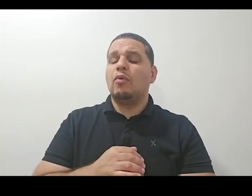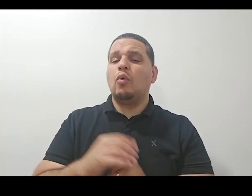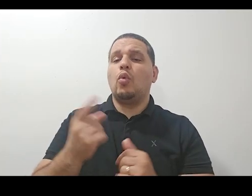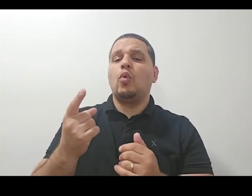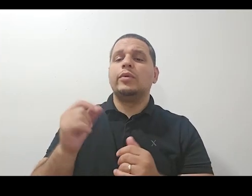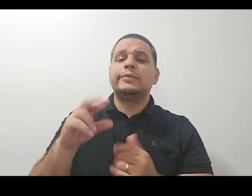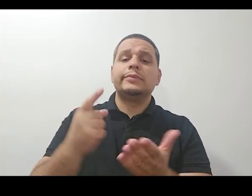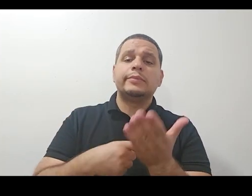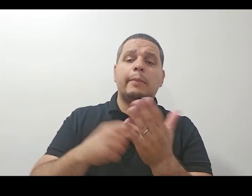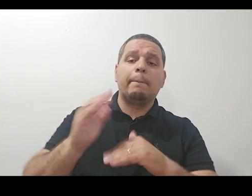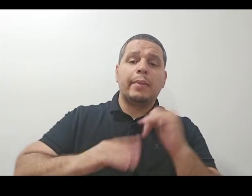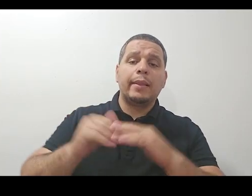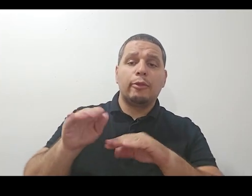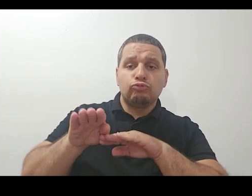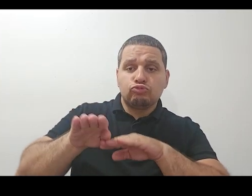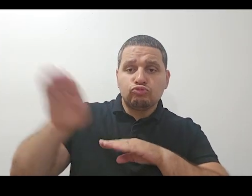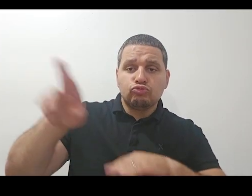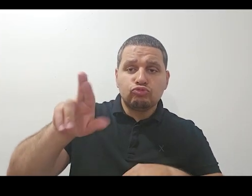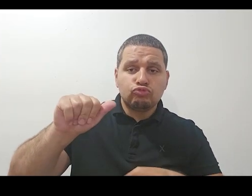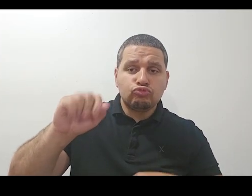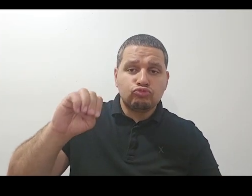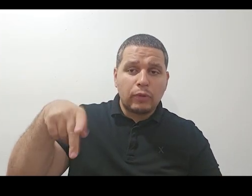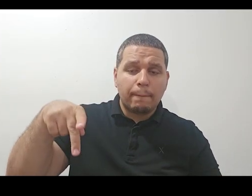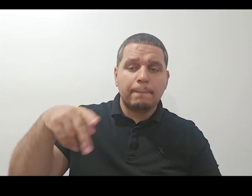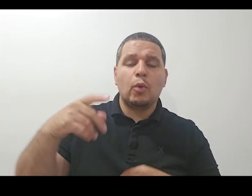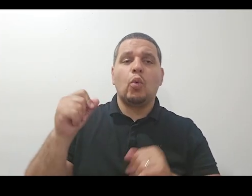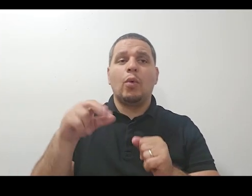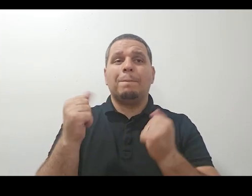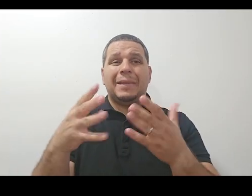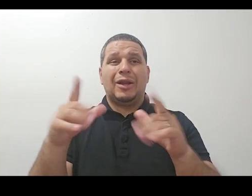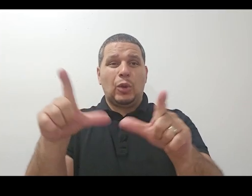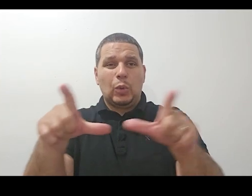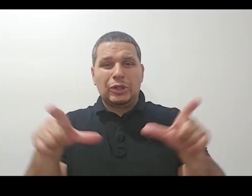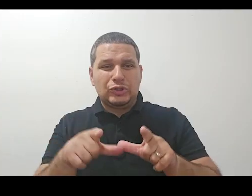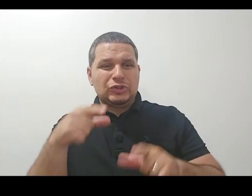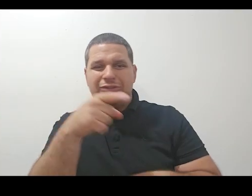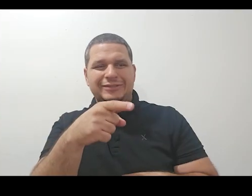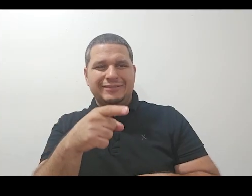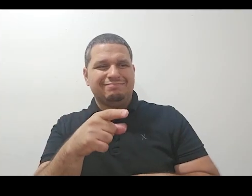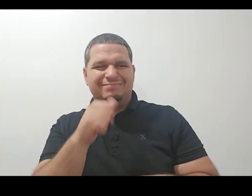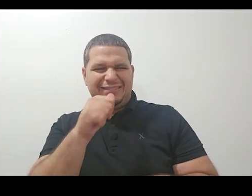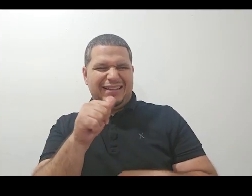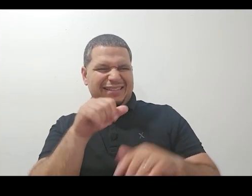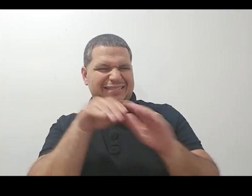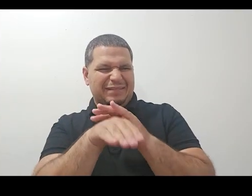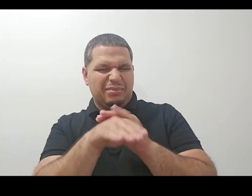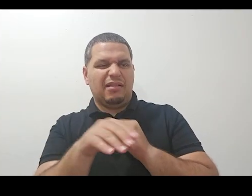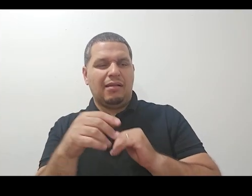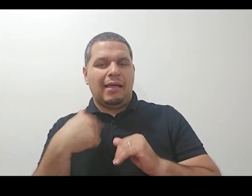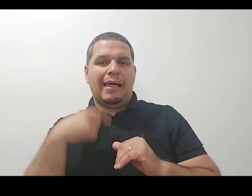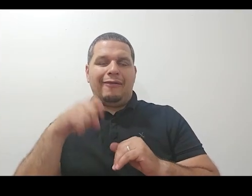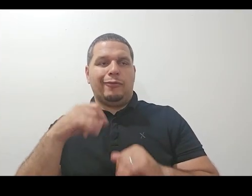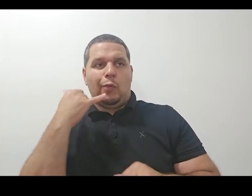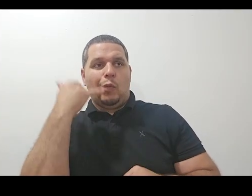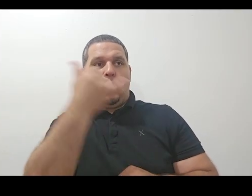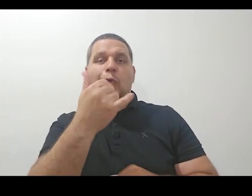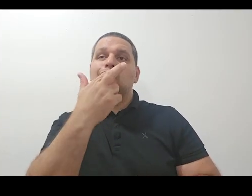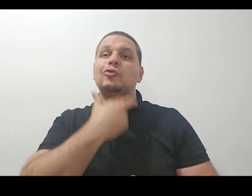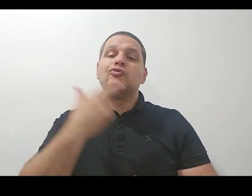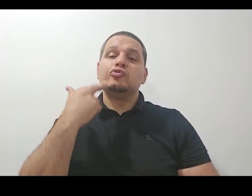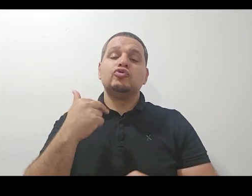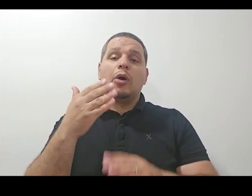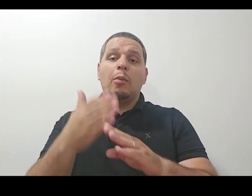utensils, ramps, things like that. I find that a lot of locations aren't like normally too accessible. So I have to